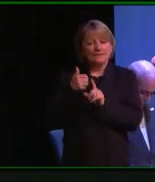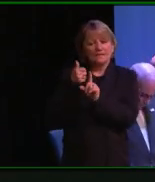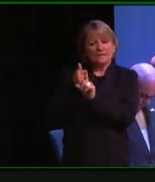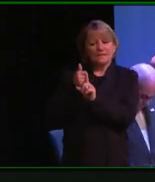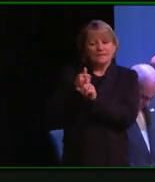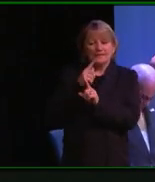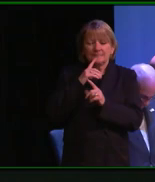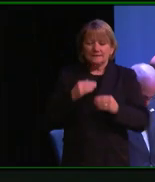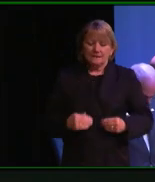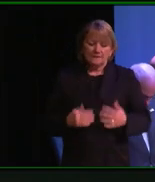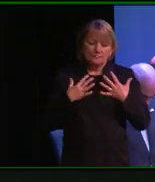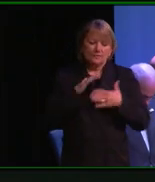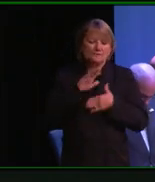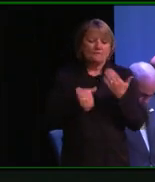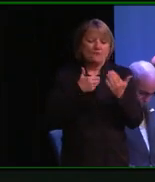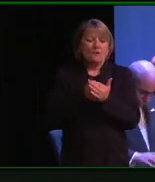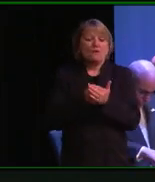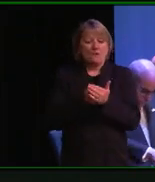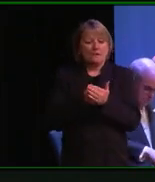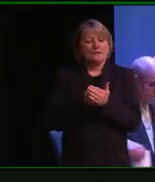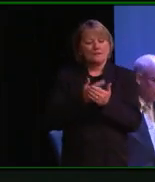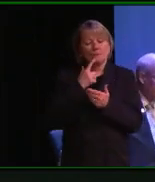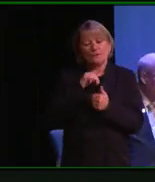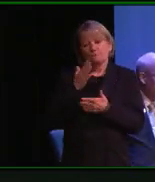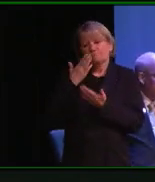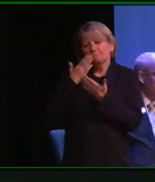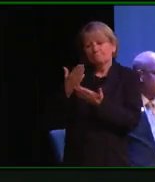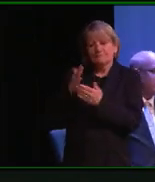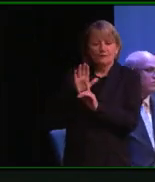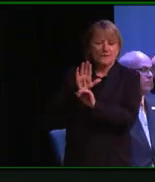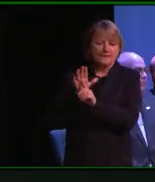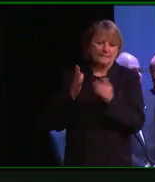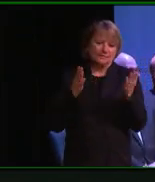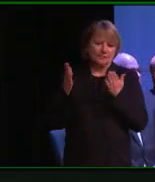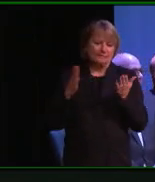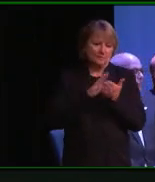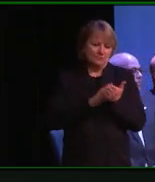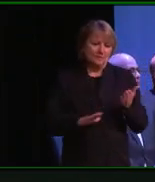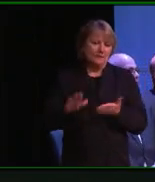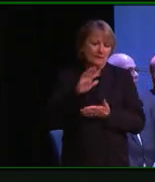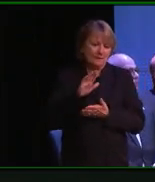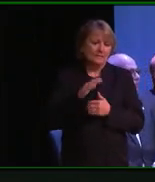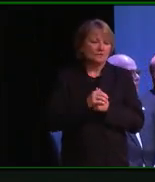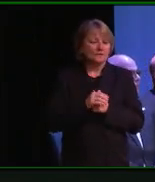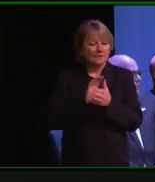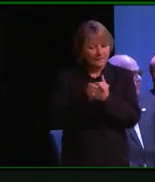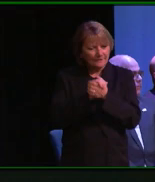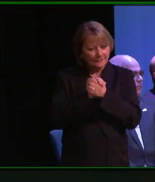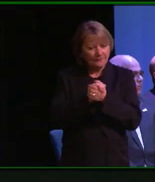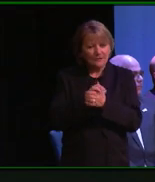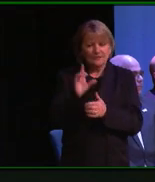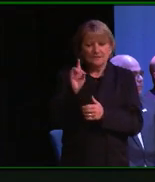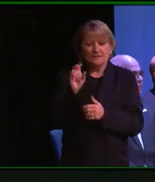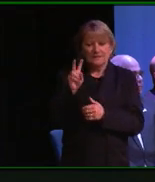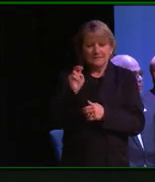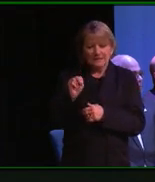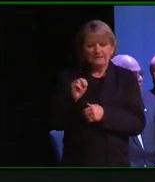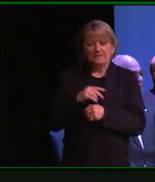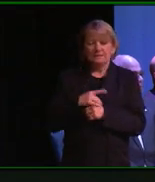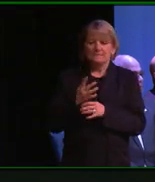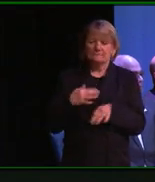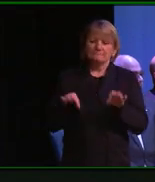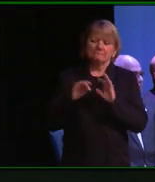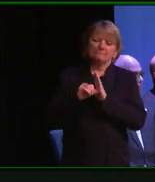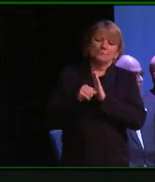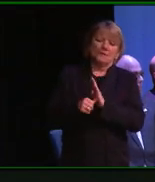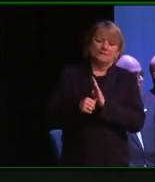an inspiration to us all, and we are grateful for his service to the college. Congratulations, Devin, on this very